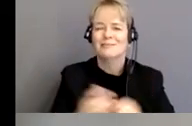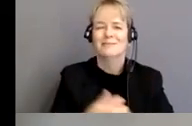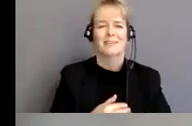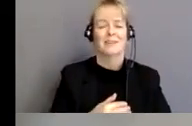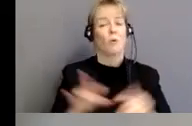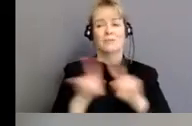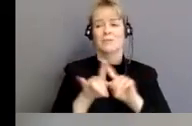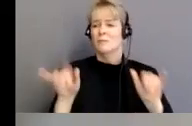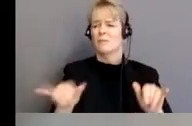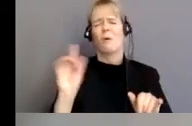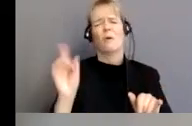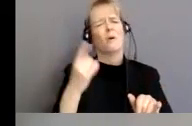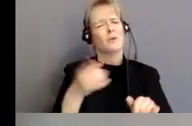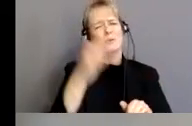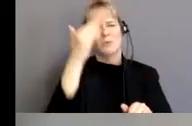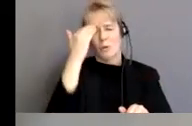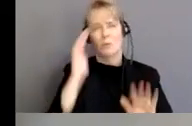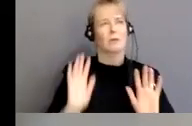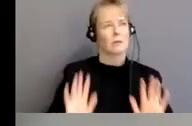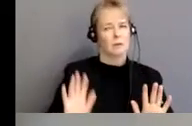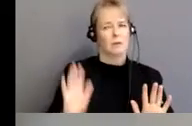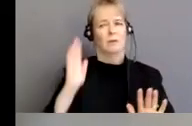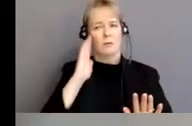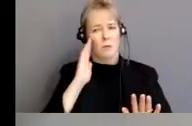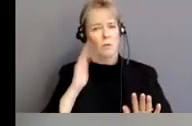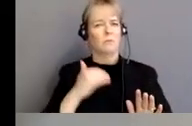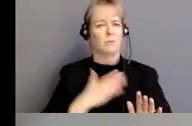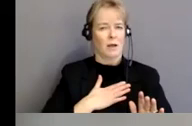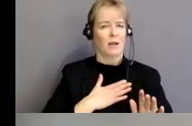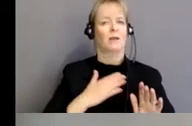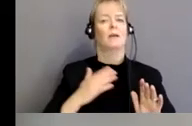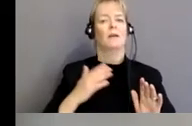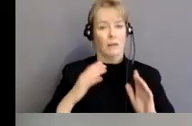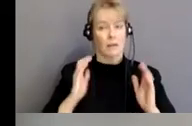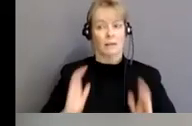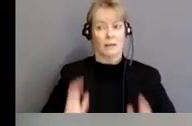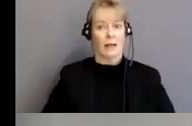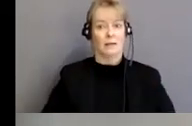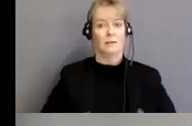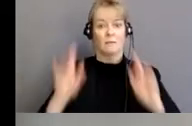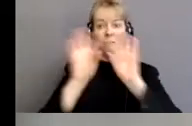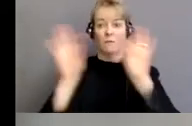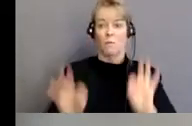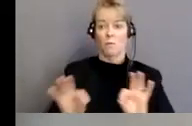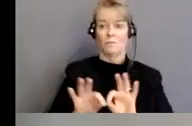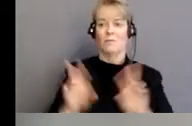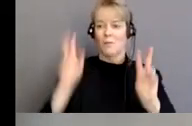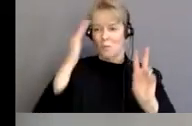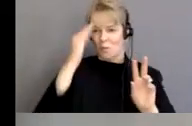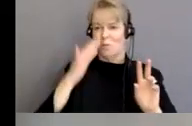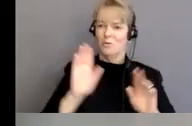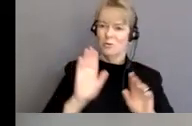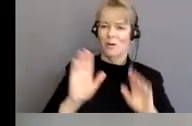Always ensure that you've updated the Know Your Client form, because this form, you know, sets out some of the guidelines that